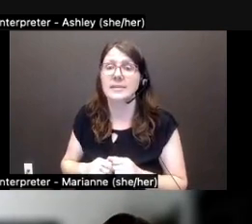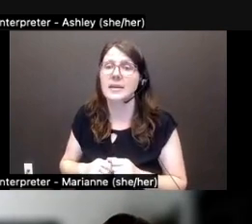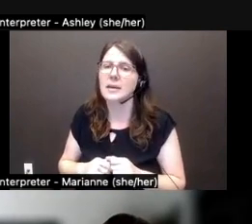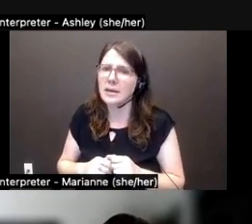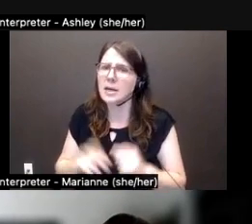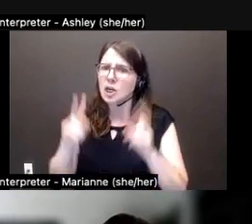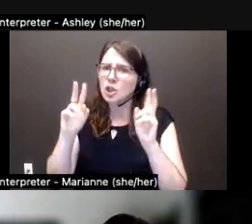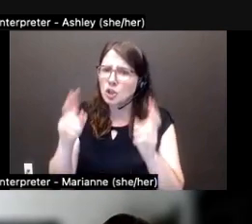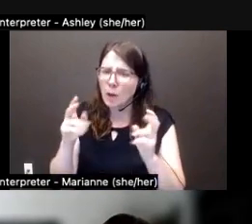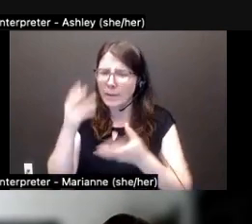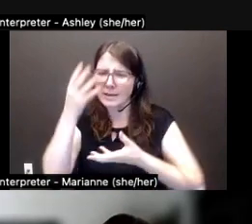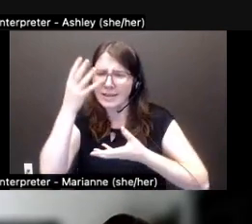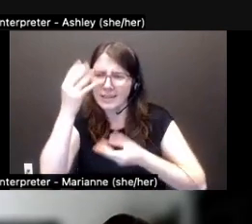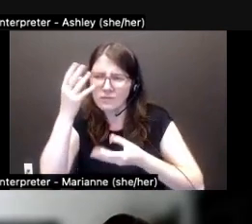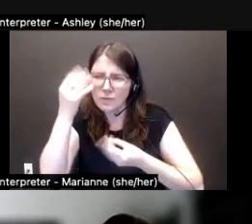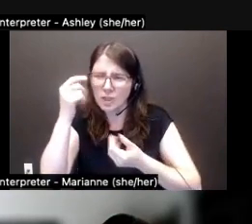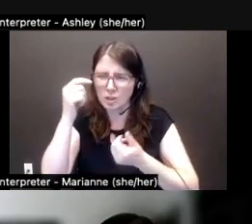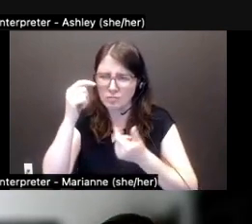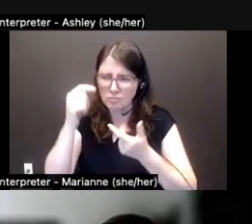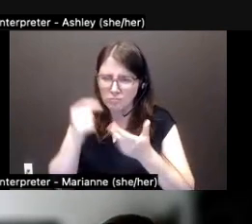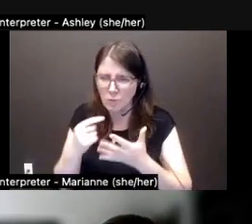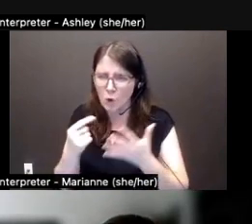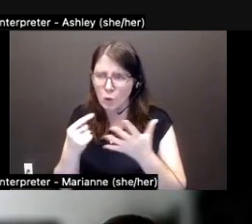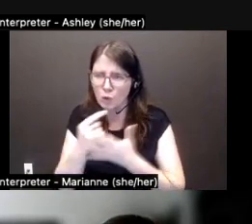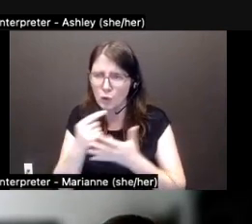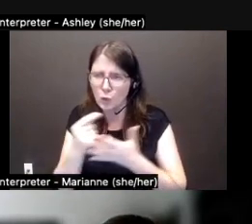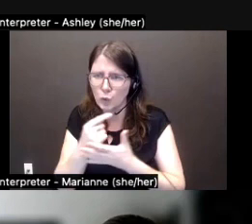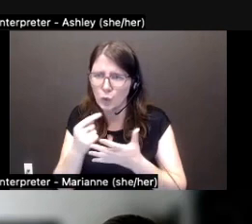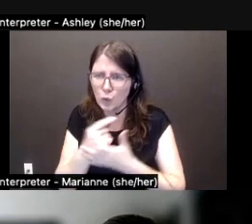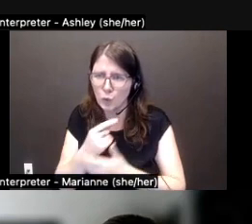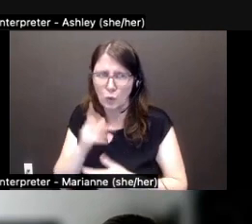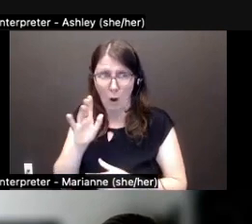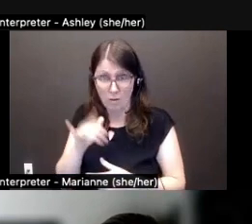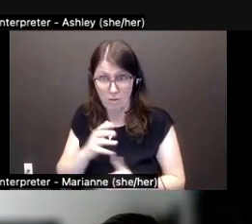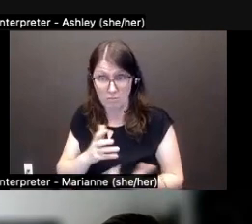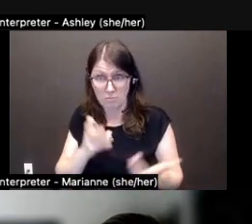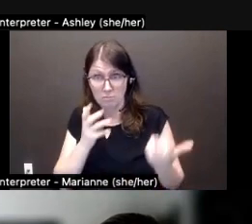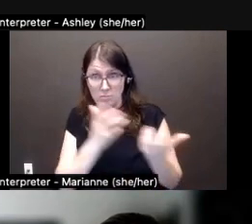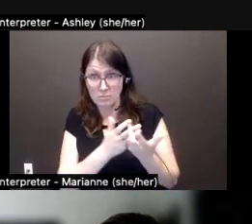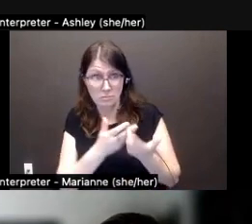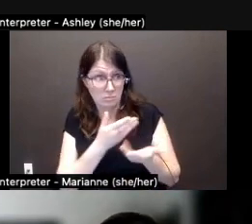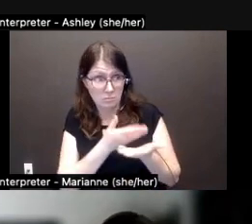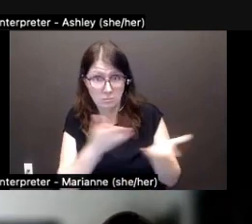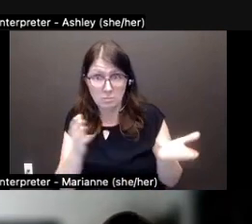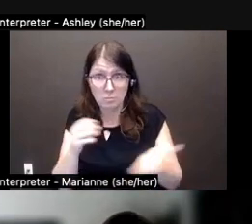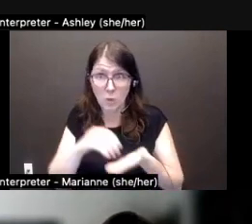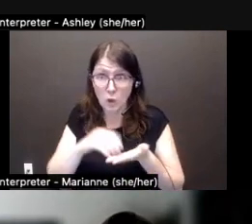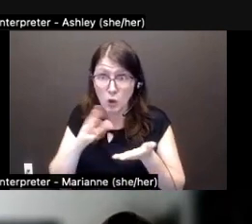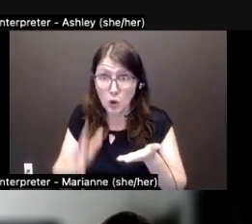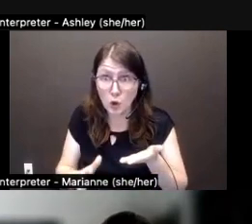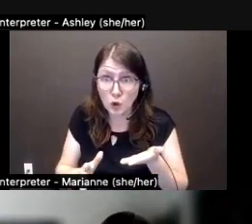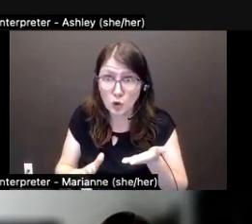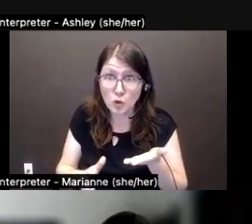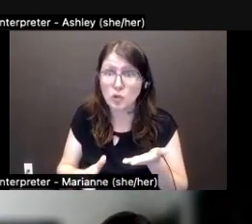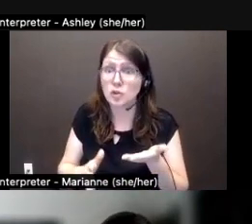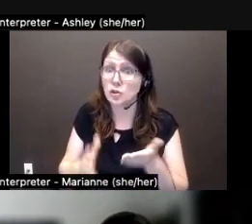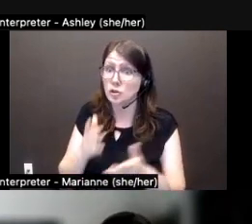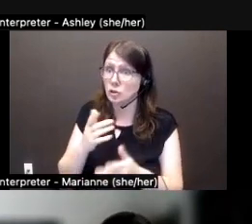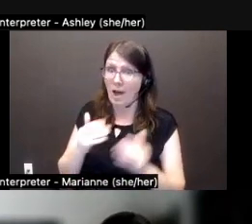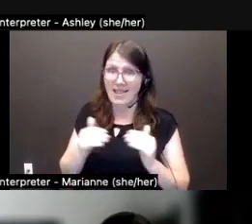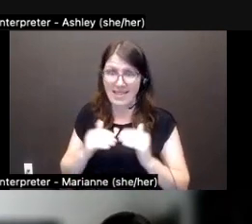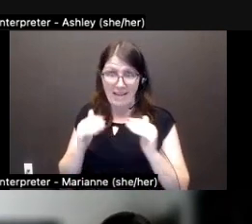to see if this materials is appropriate for our learner. It has the right language. It has